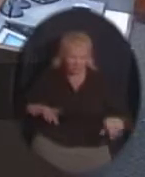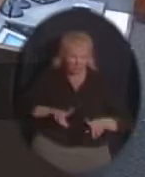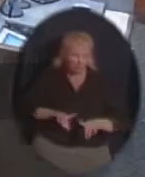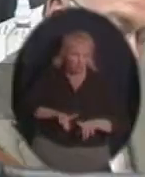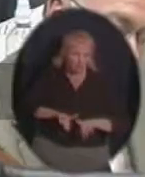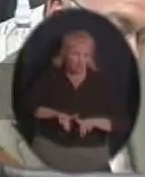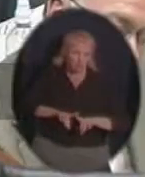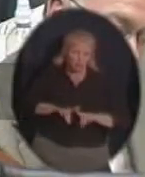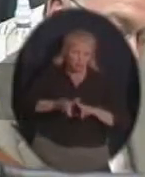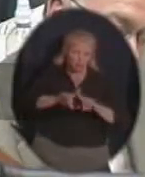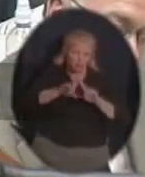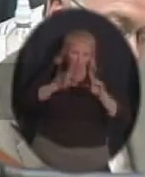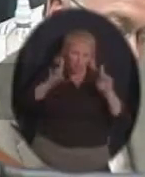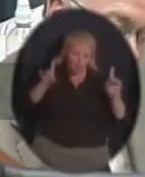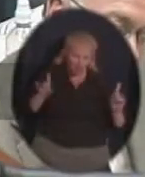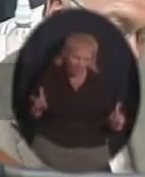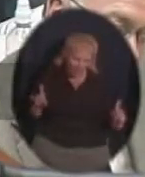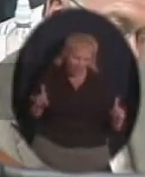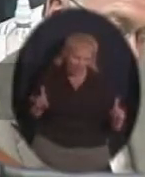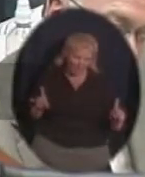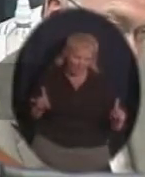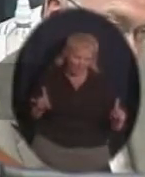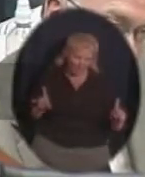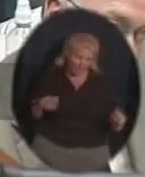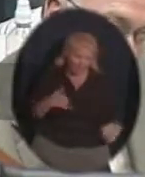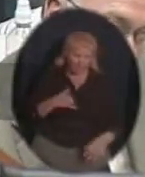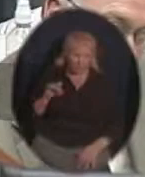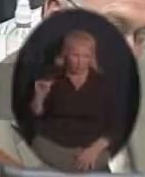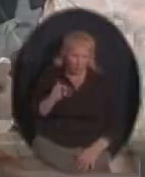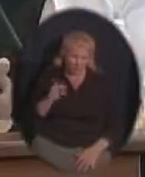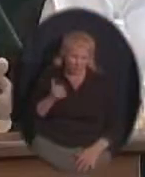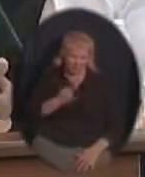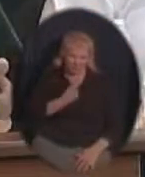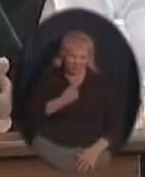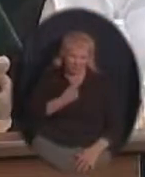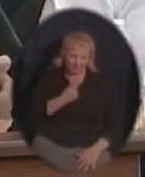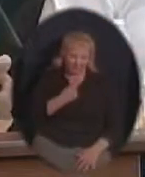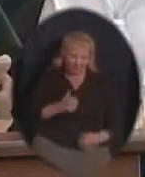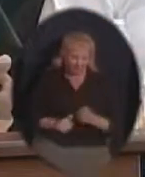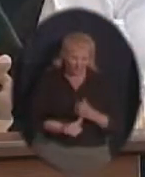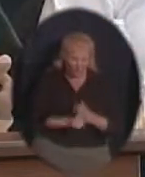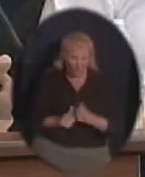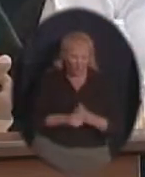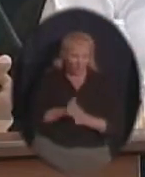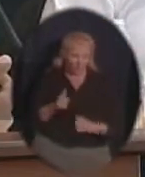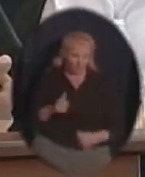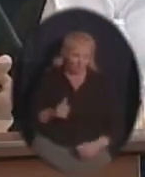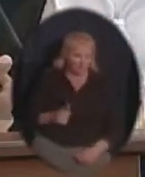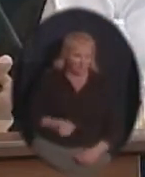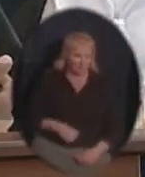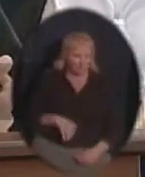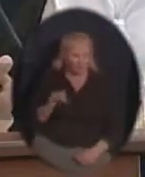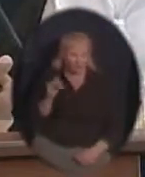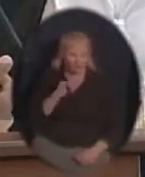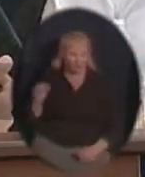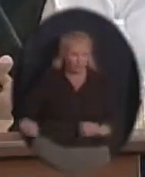All that being said, I'm also an innovator, a risk taker. I'm also